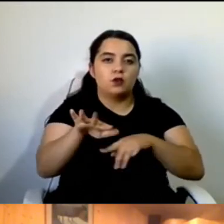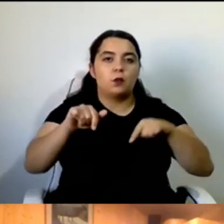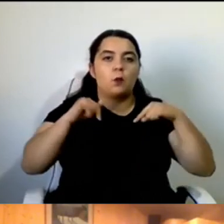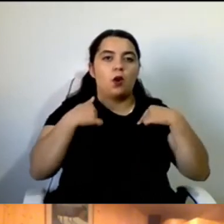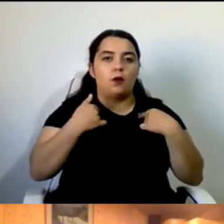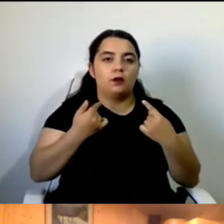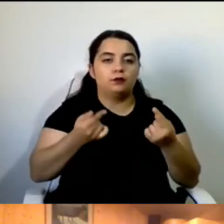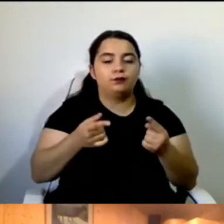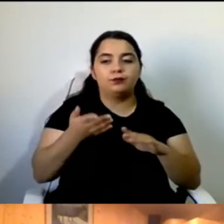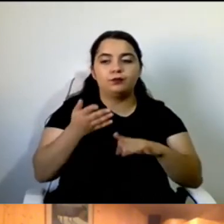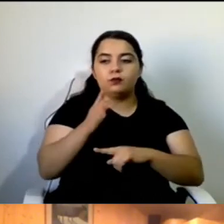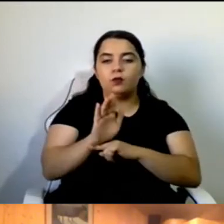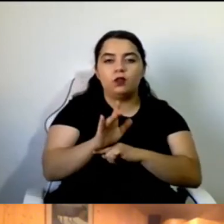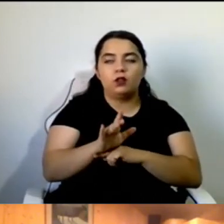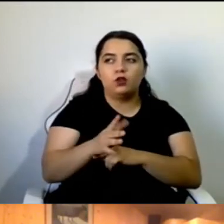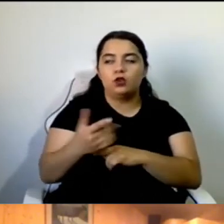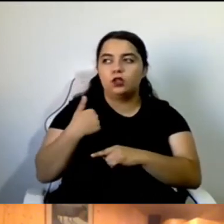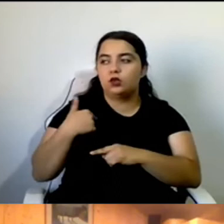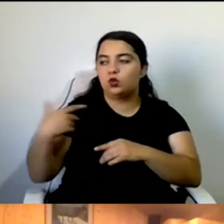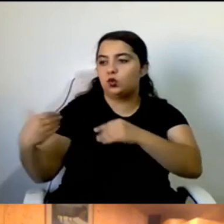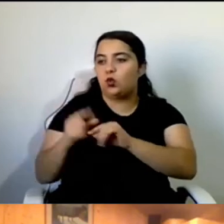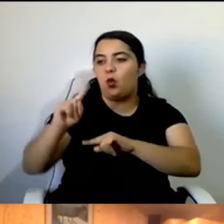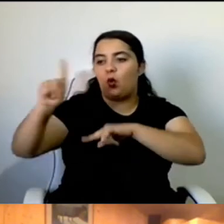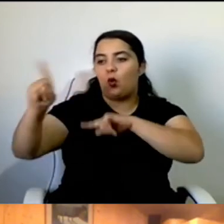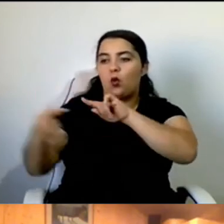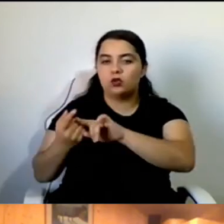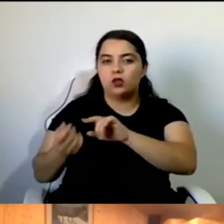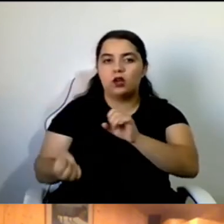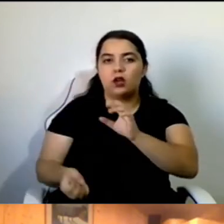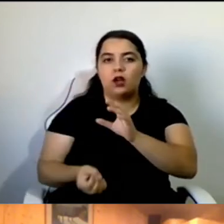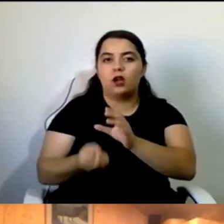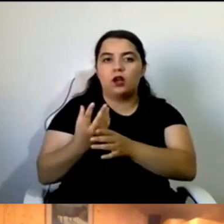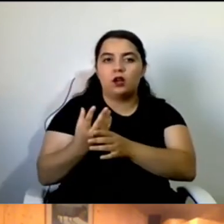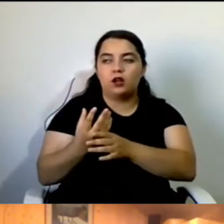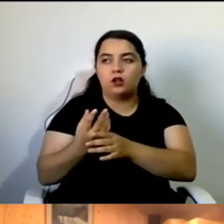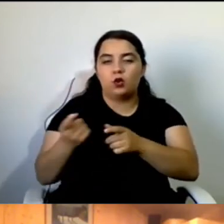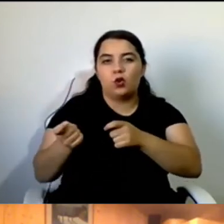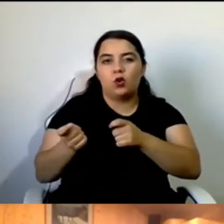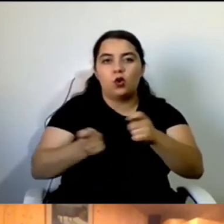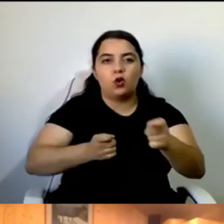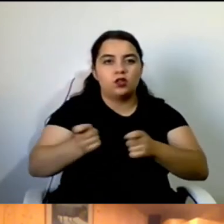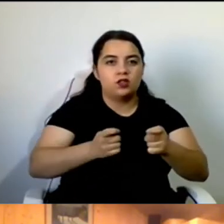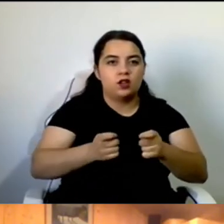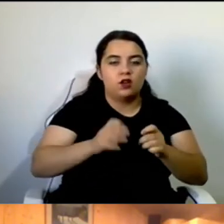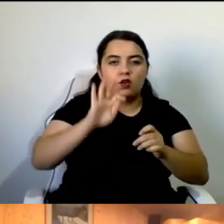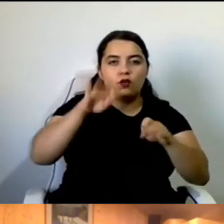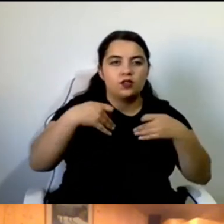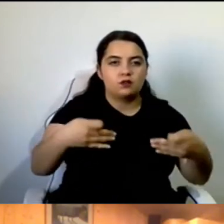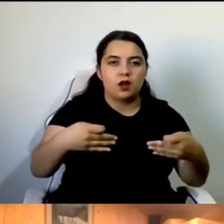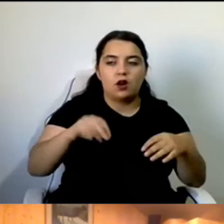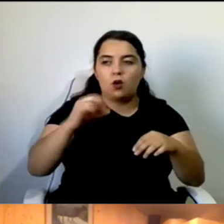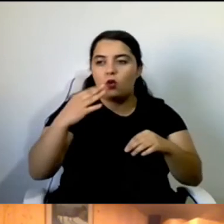could arrange, for example, a weekend or weeks go on and a peer